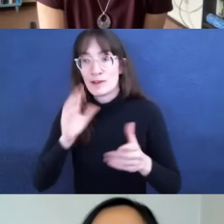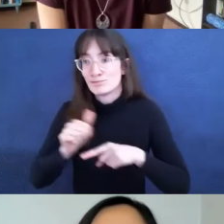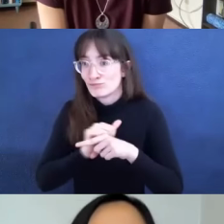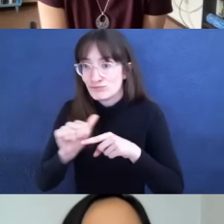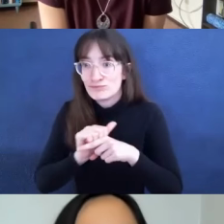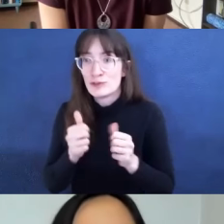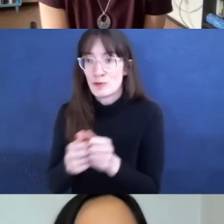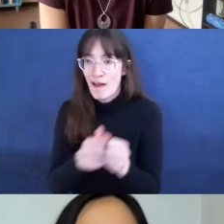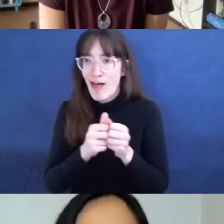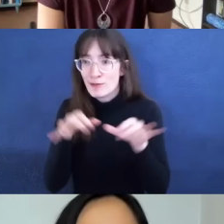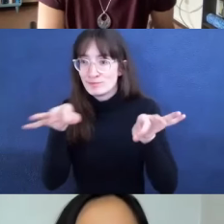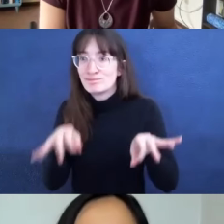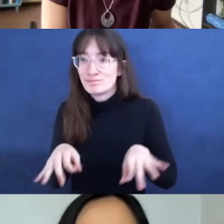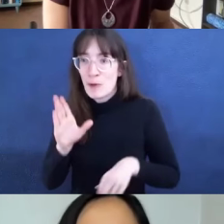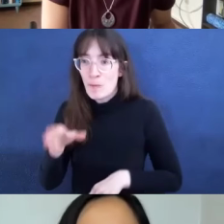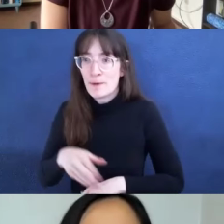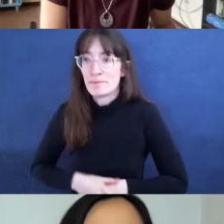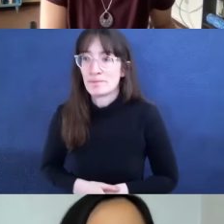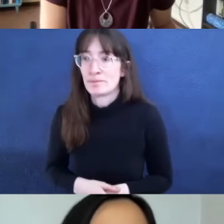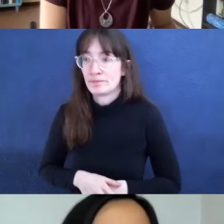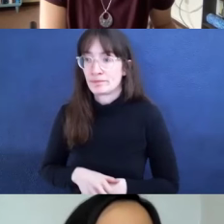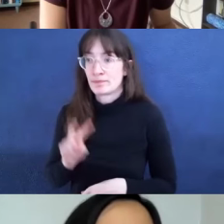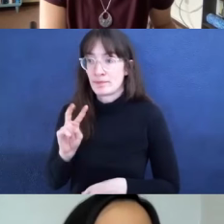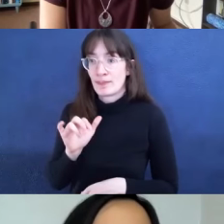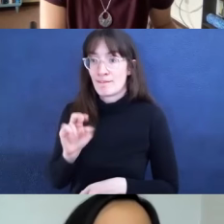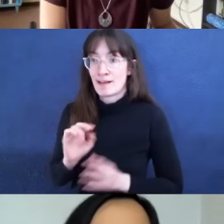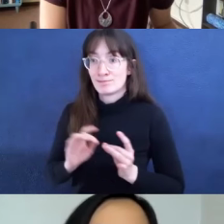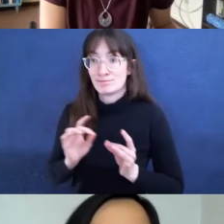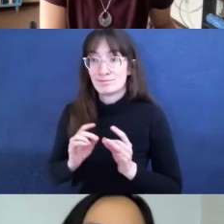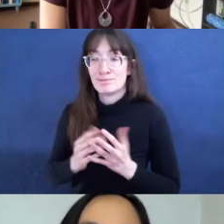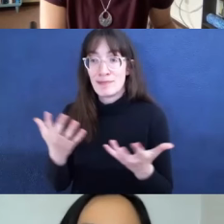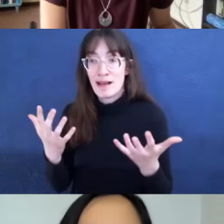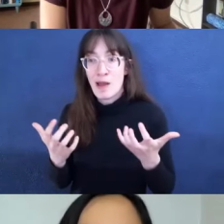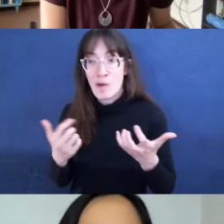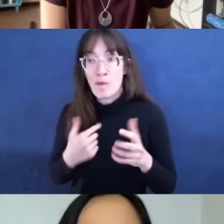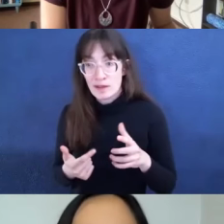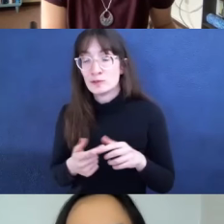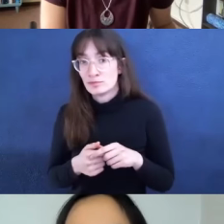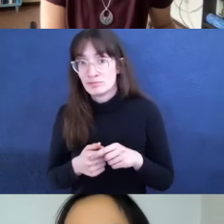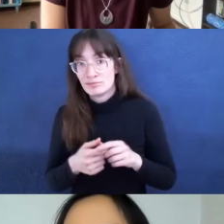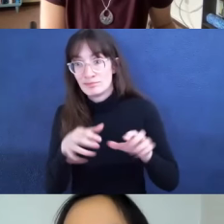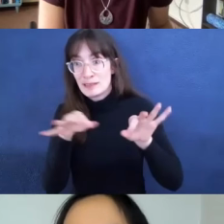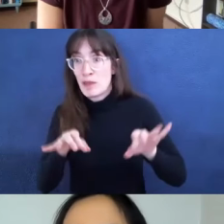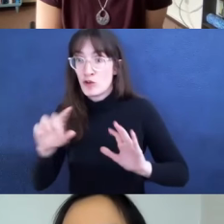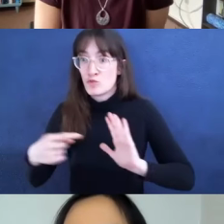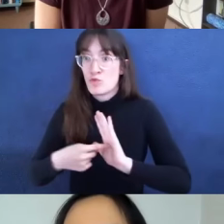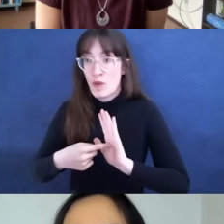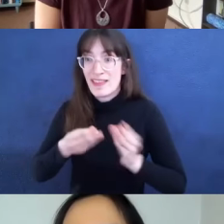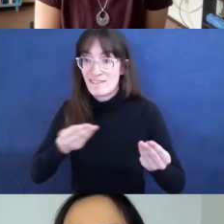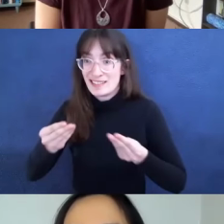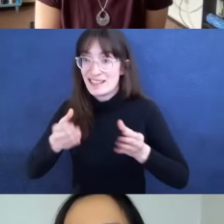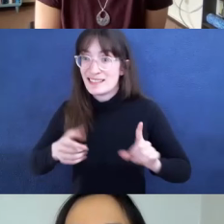Thanks, Kelsey. I do want to emphasize a little bit about Kelsey's TCTSY facilitator certification. So there are